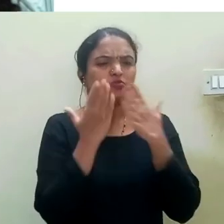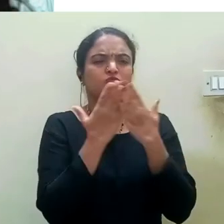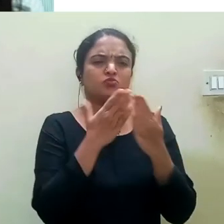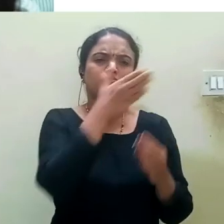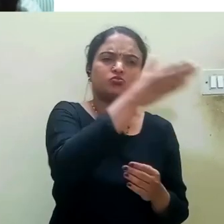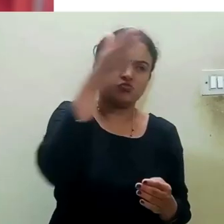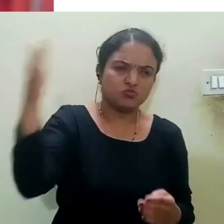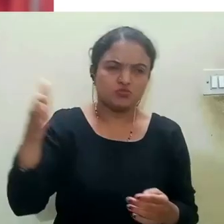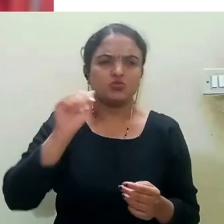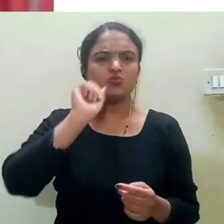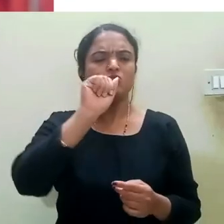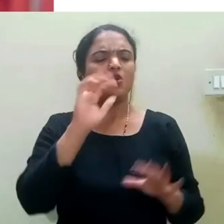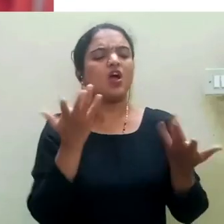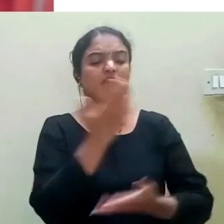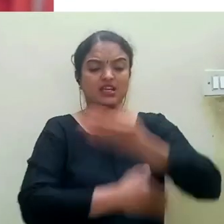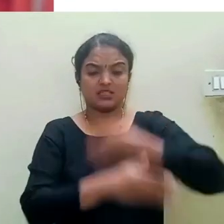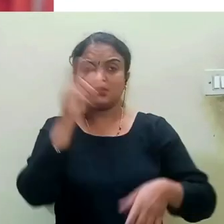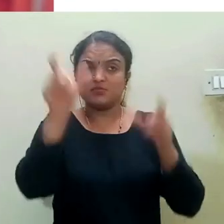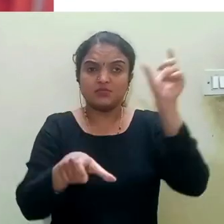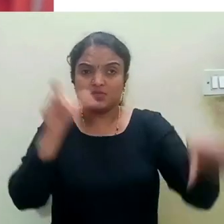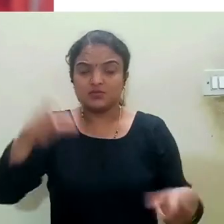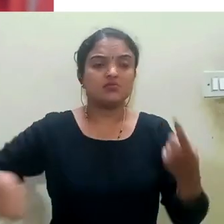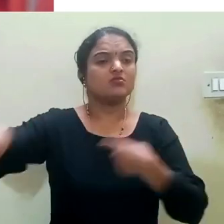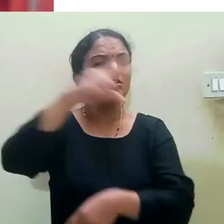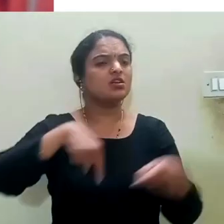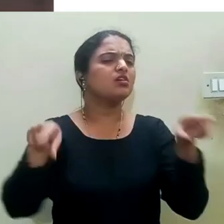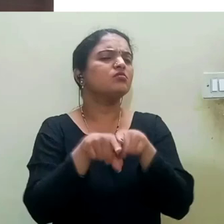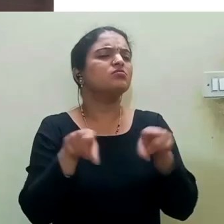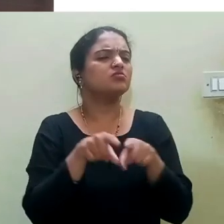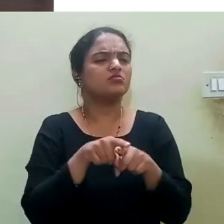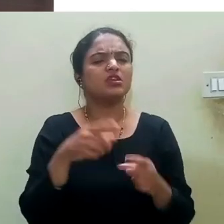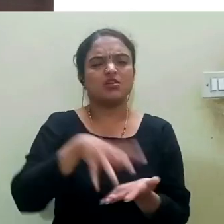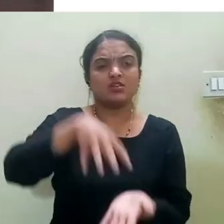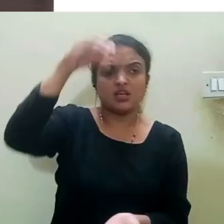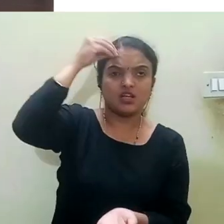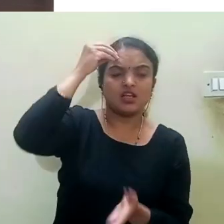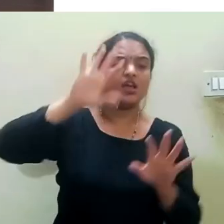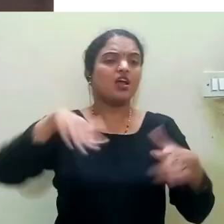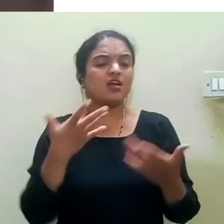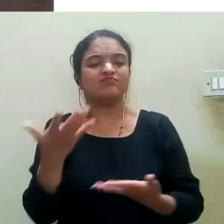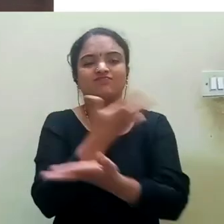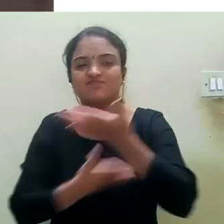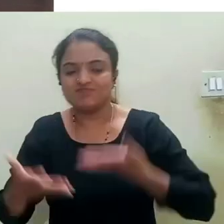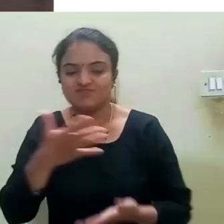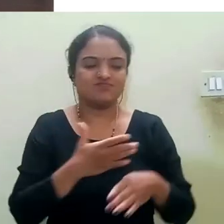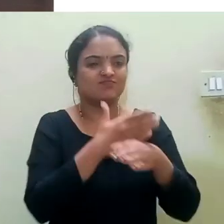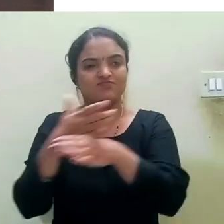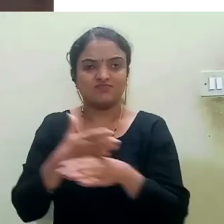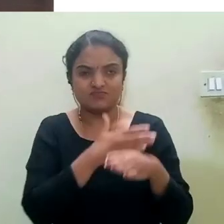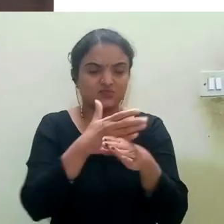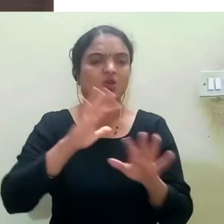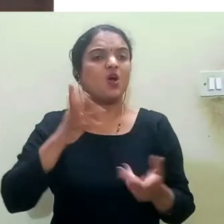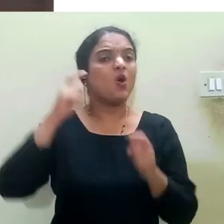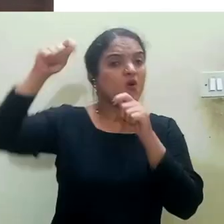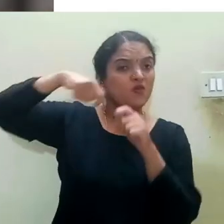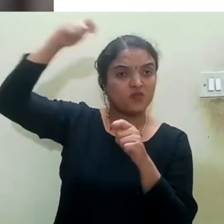public programs, whether it's our work with schools and educators, children, people with disabilities, our online resources, public